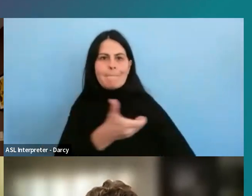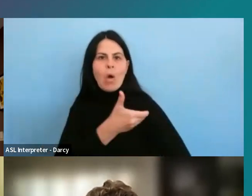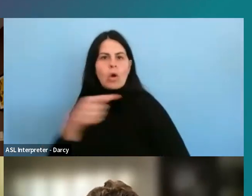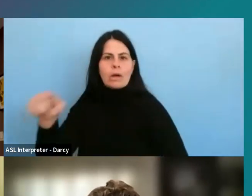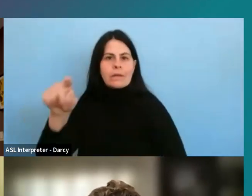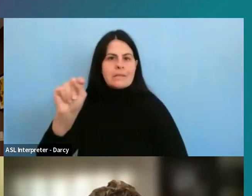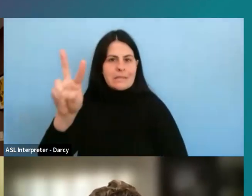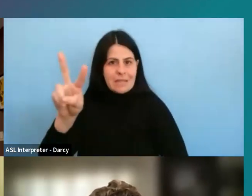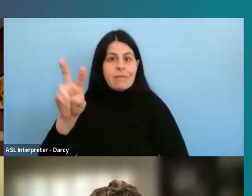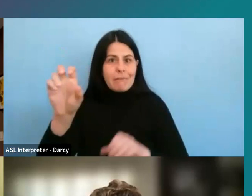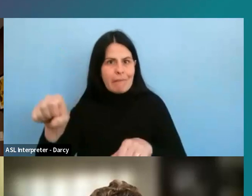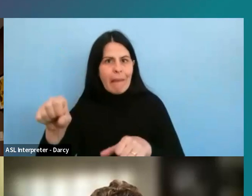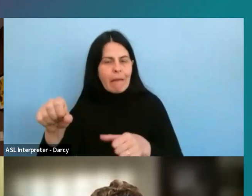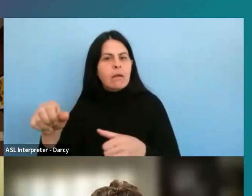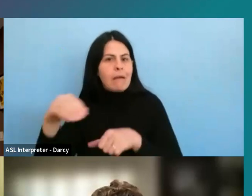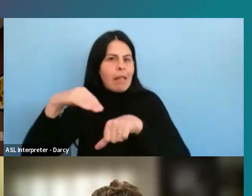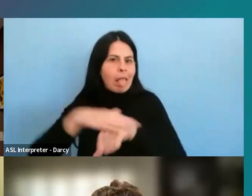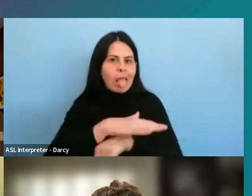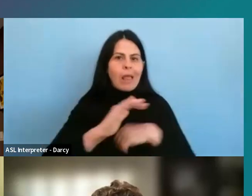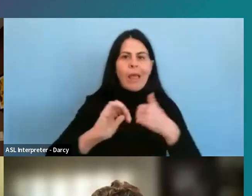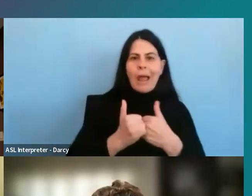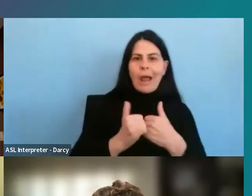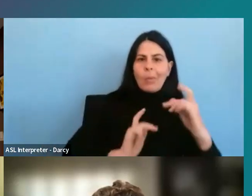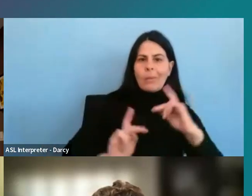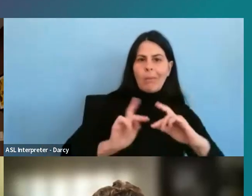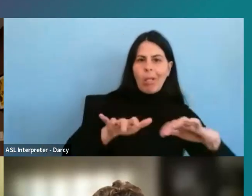shape the way that we perceive and value